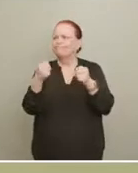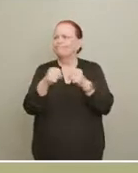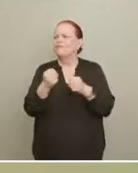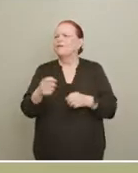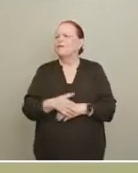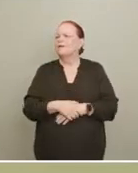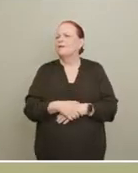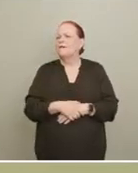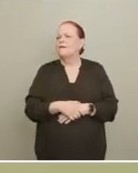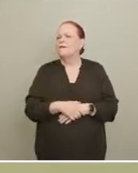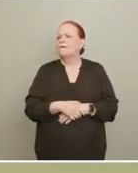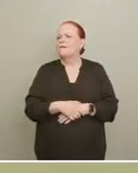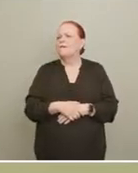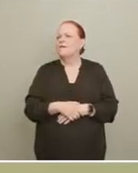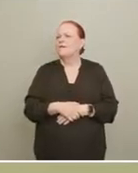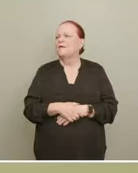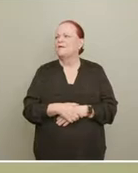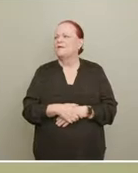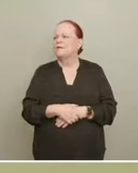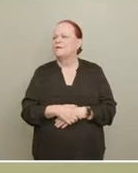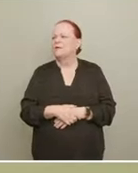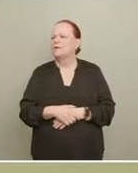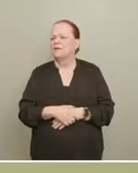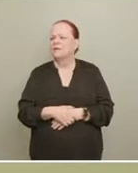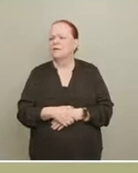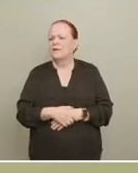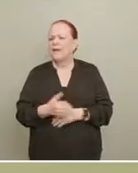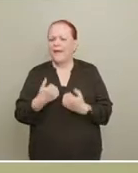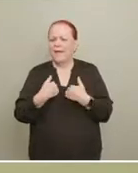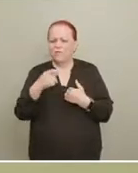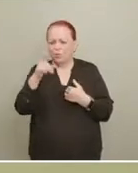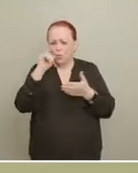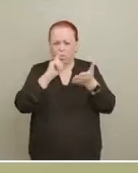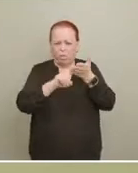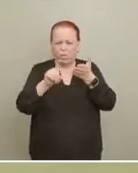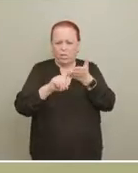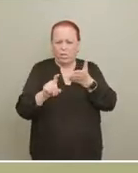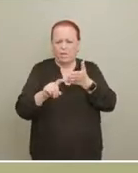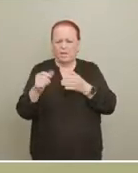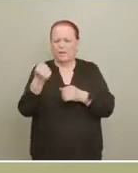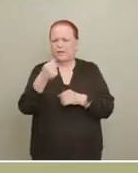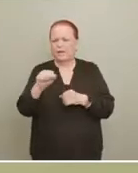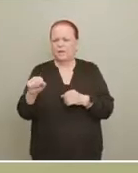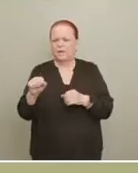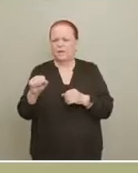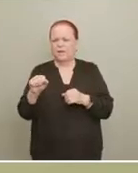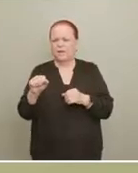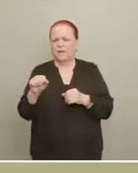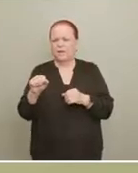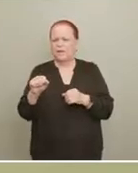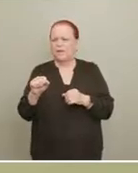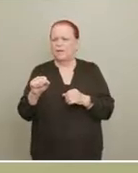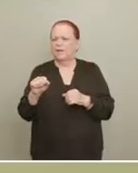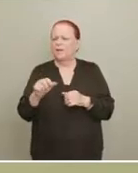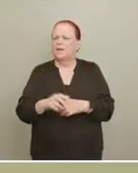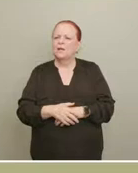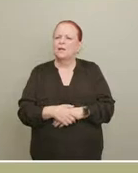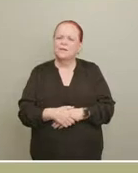Have you looked at anything in the department to consider things like outdoor dining,